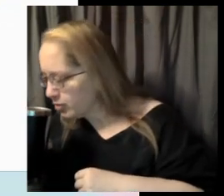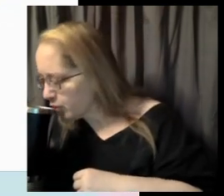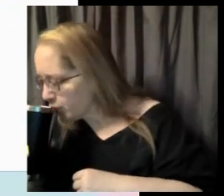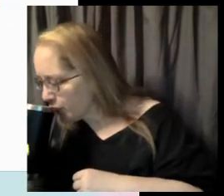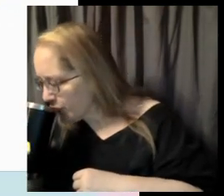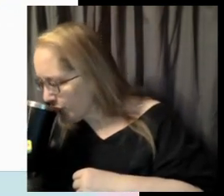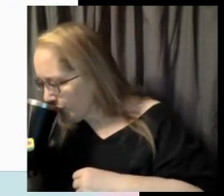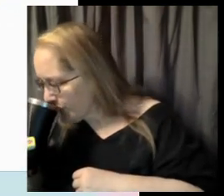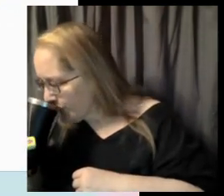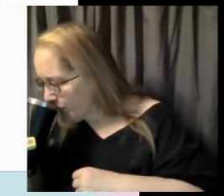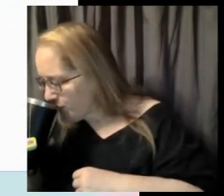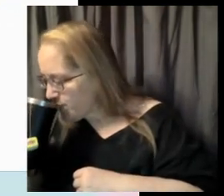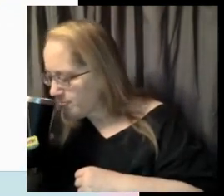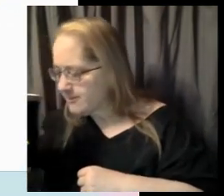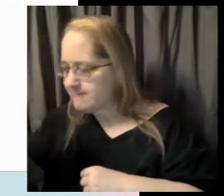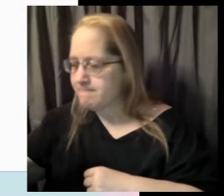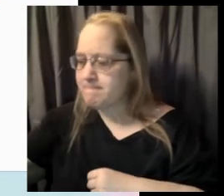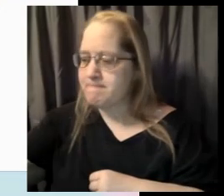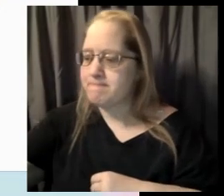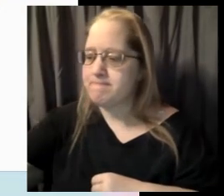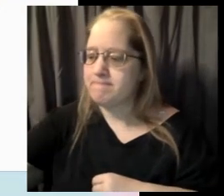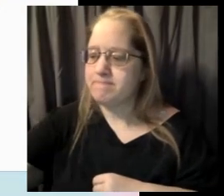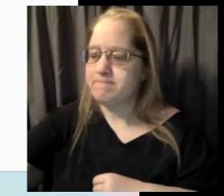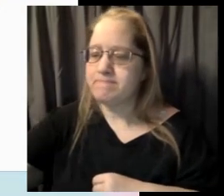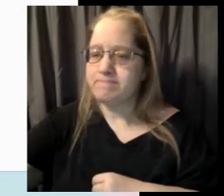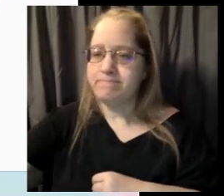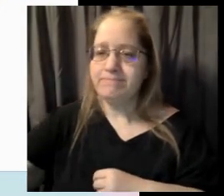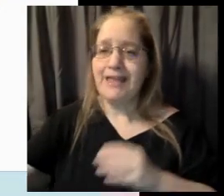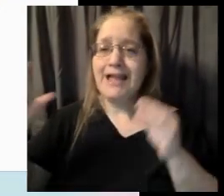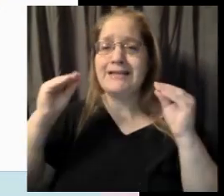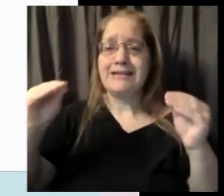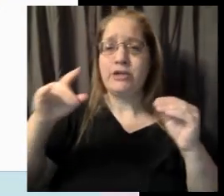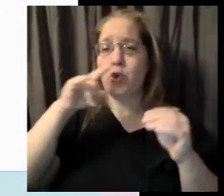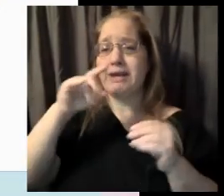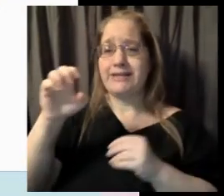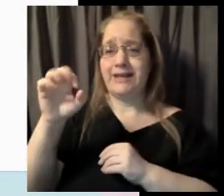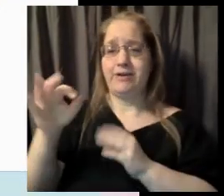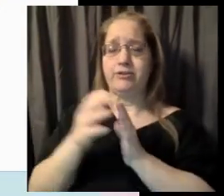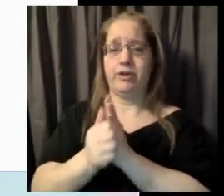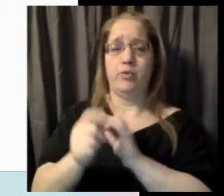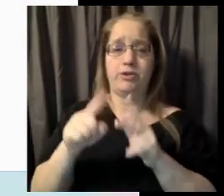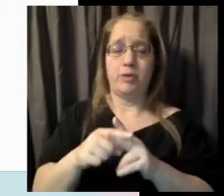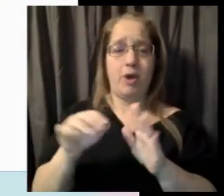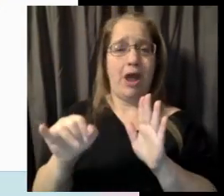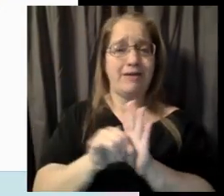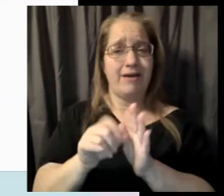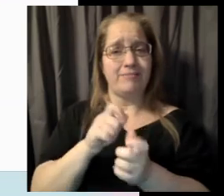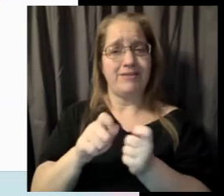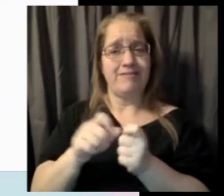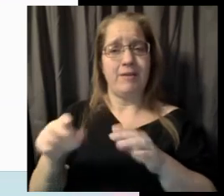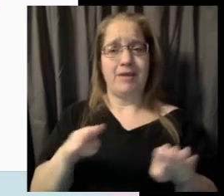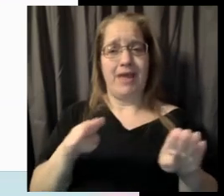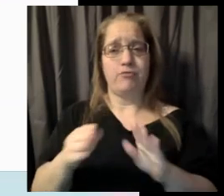So directly teaching your child's executive function skills, we start by identifying the specific behavior or a skill that